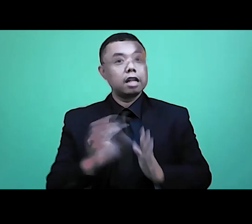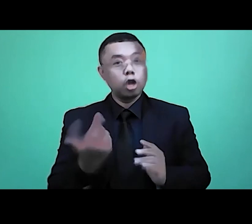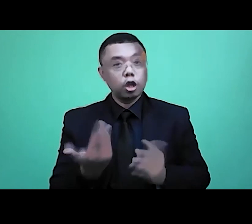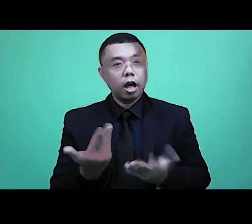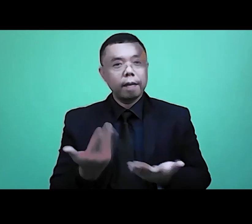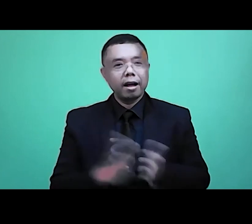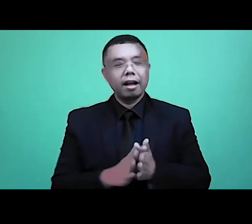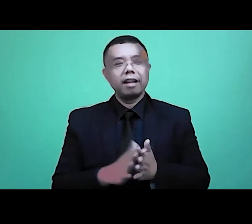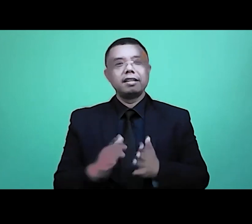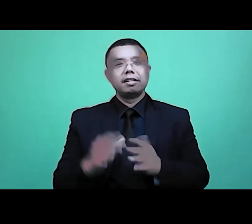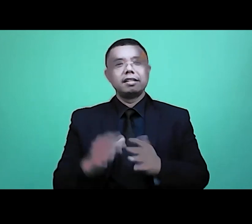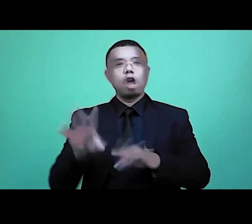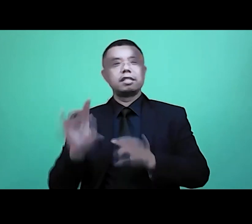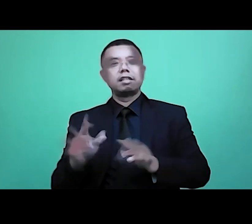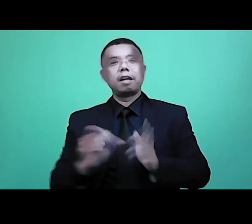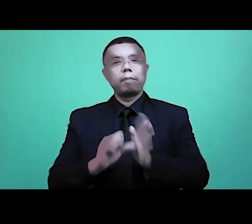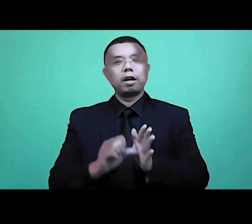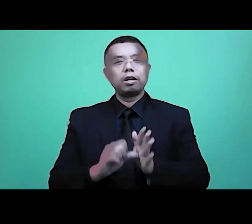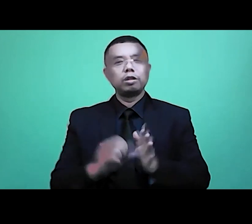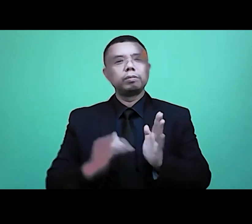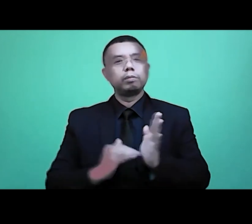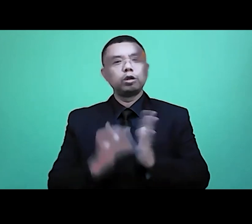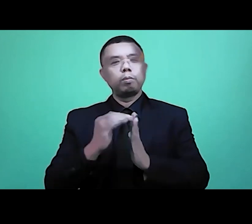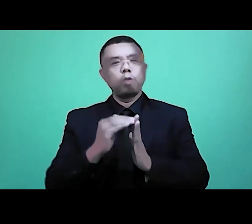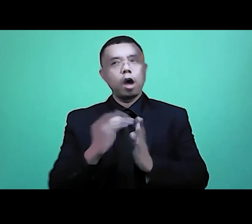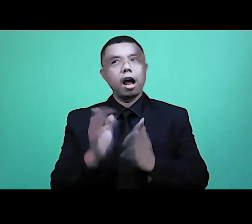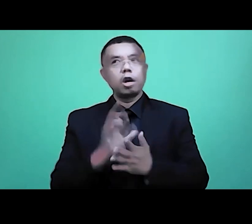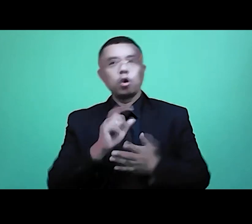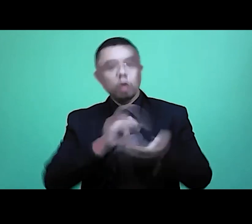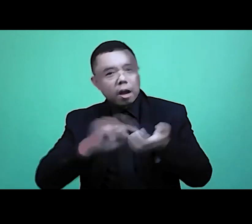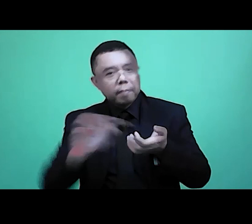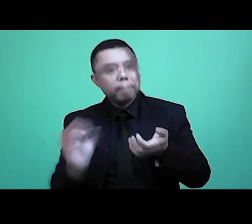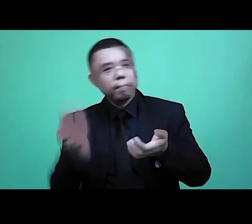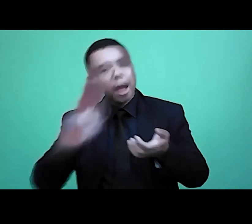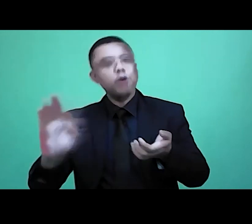unicorn, or as young professionals from Indonesia find their start in Australian firms.